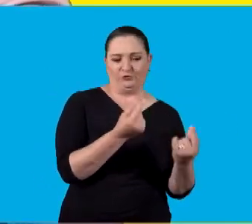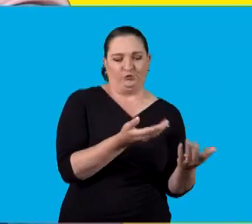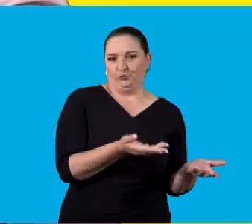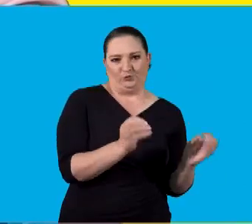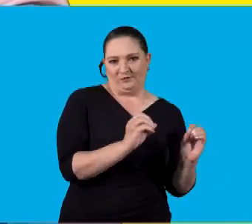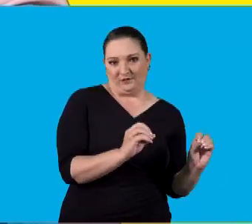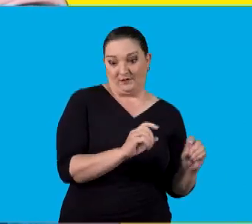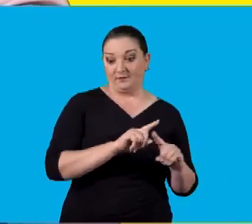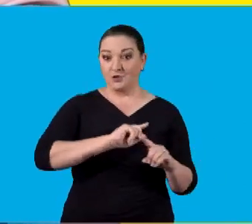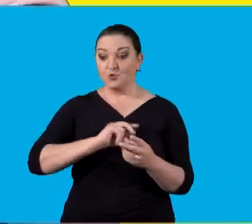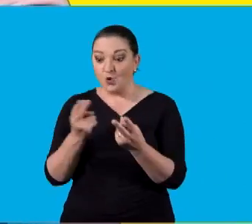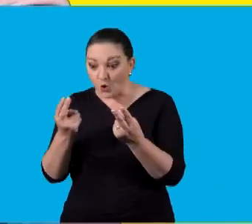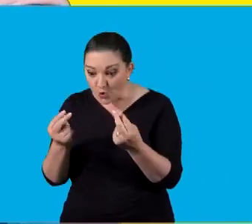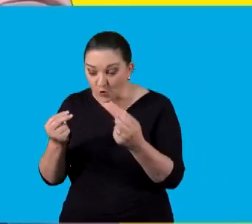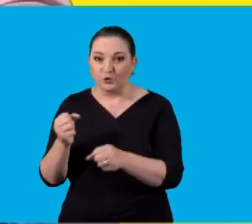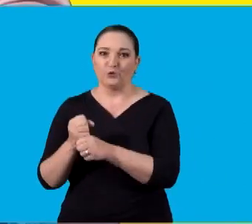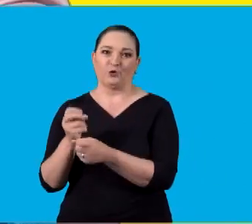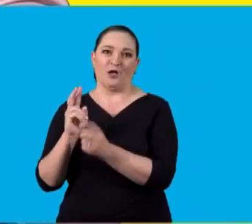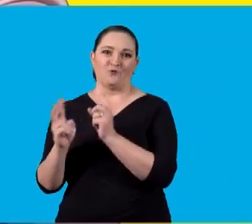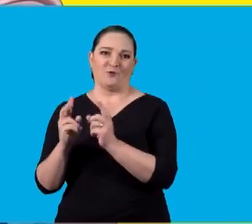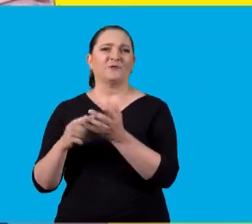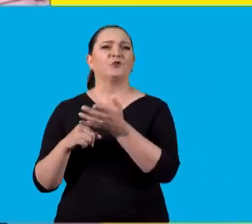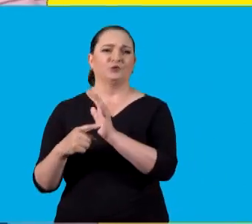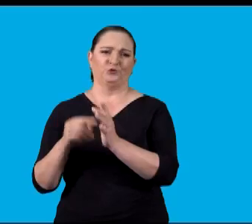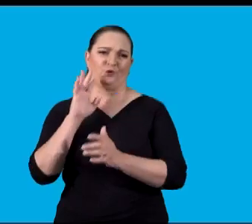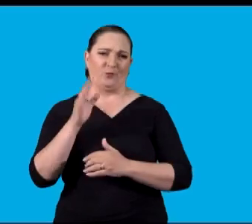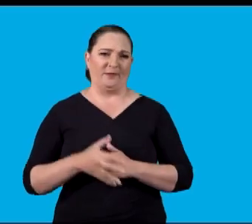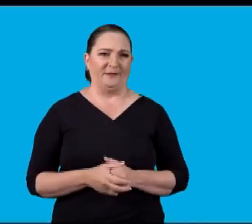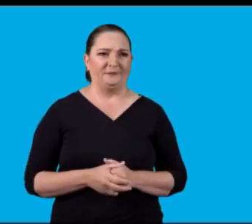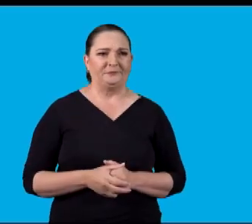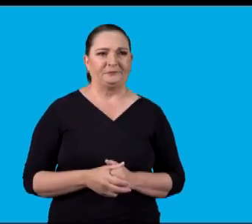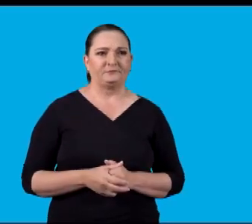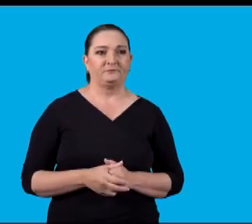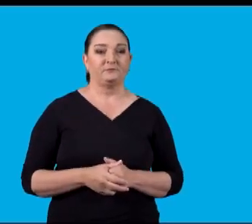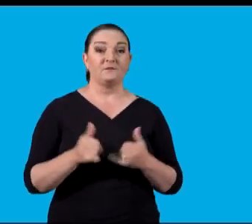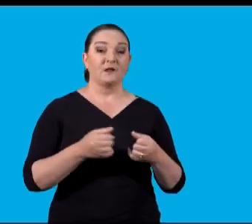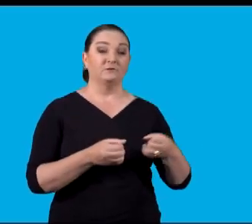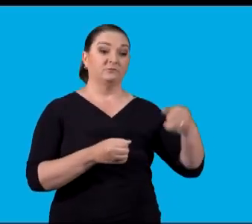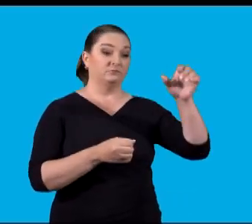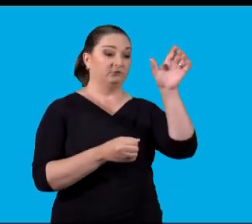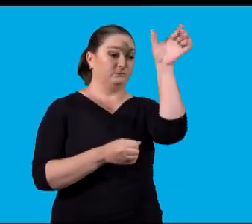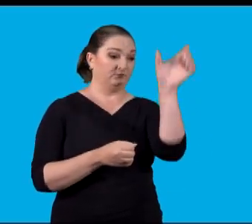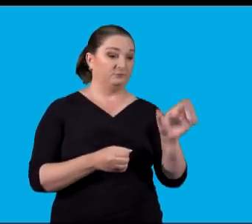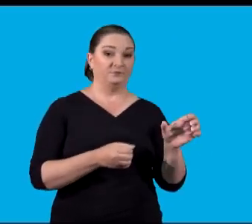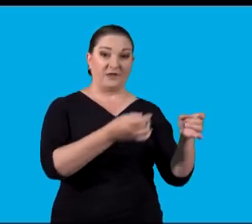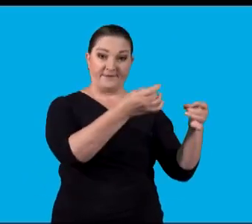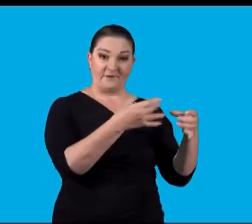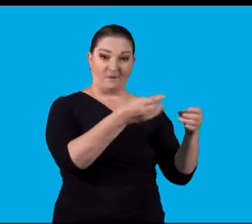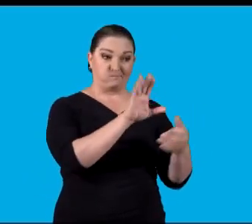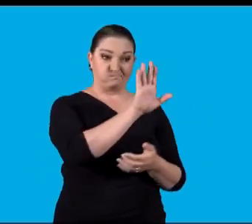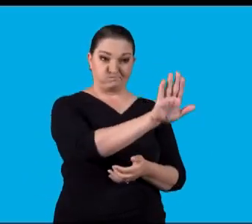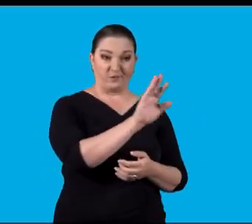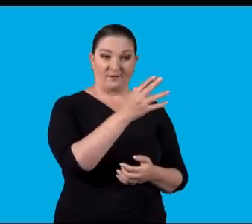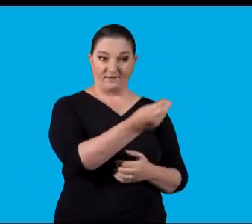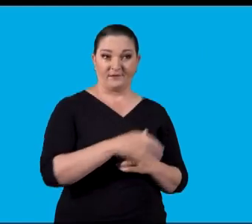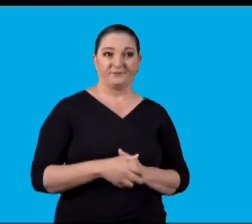is new in grade 12. I'm going to show you how to calculate taxation paid. We are given information here, and